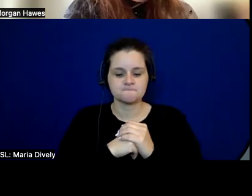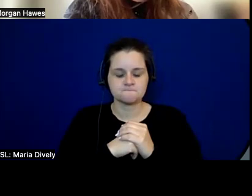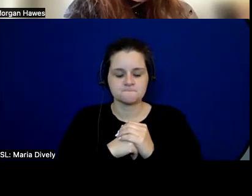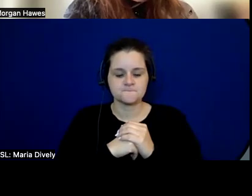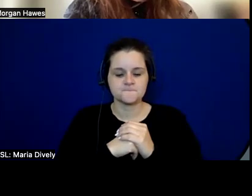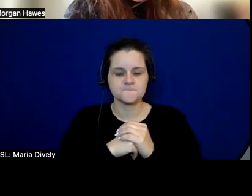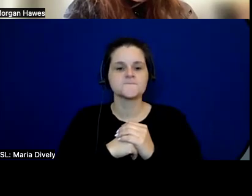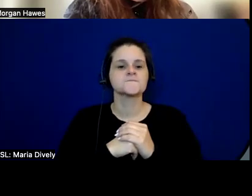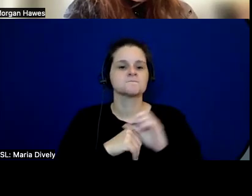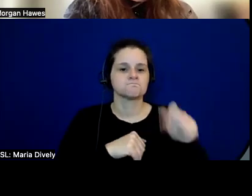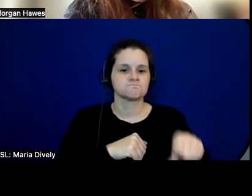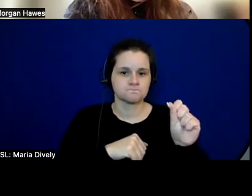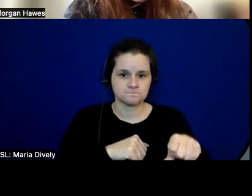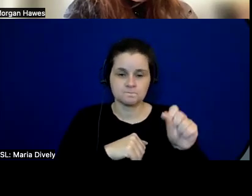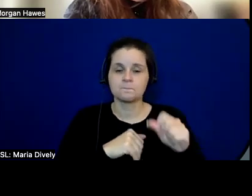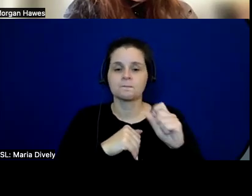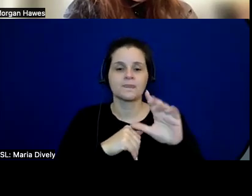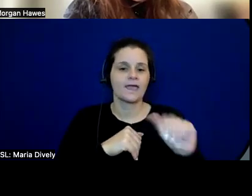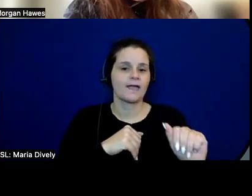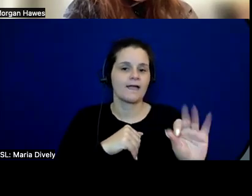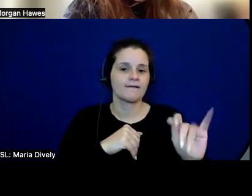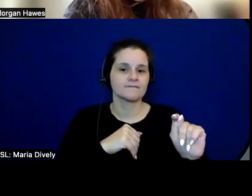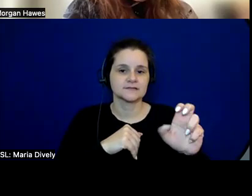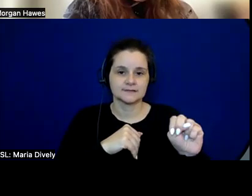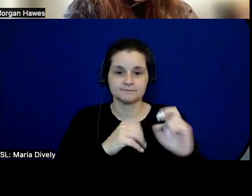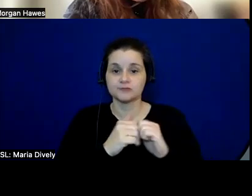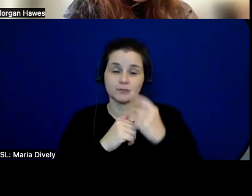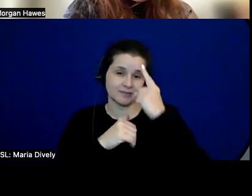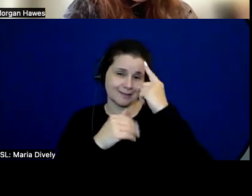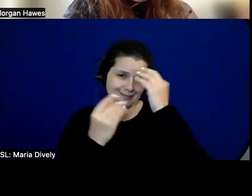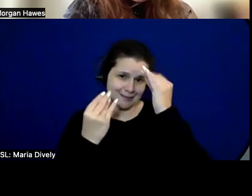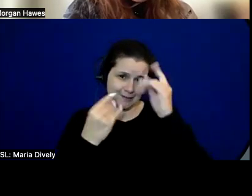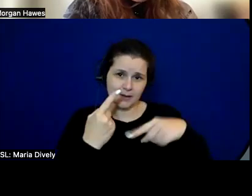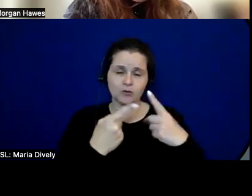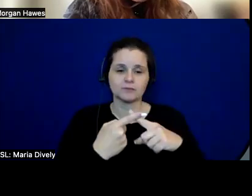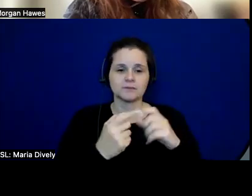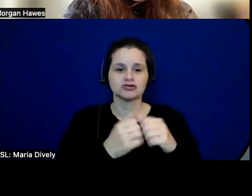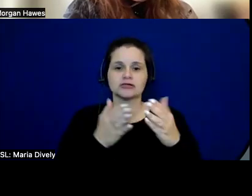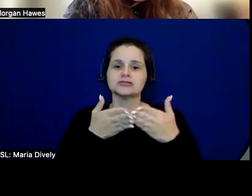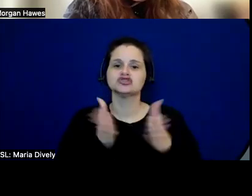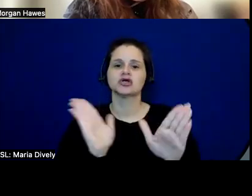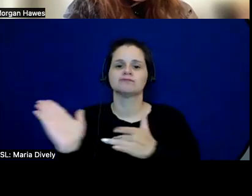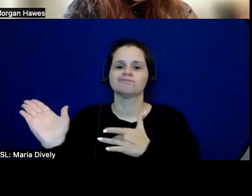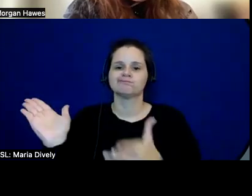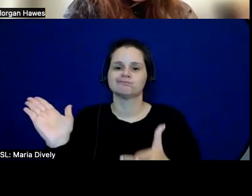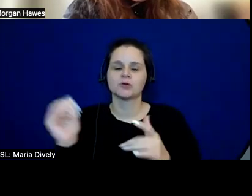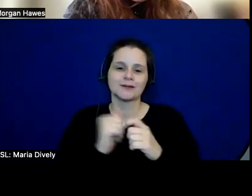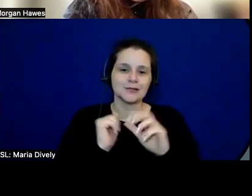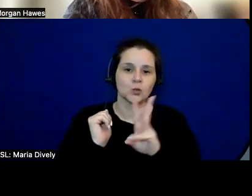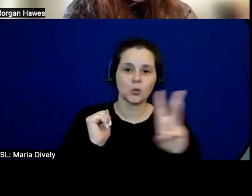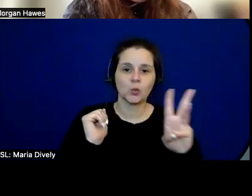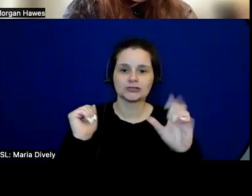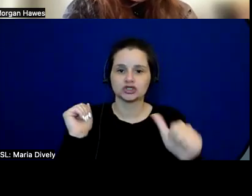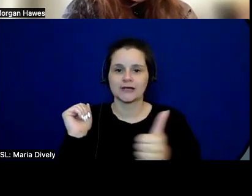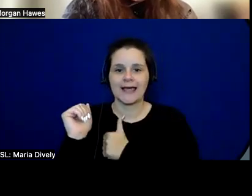Yeah, some things that I can think about, even the general nature and kind of Western attitudes